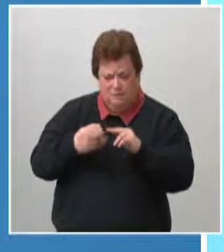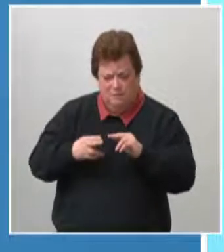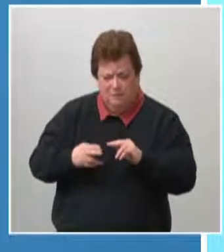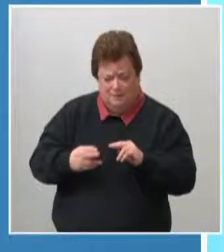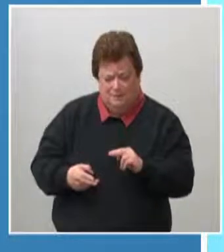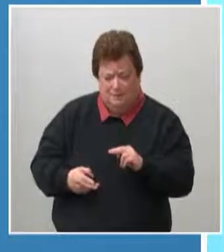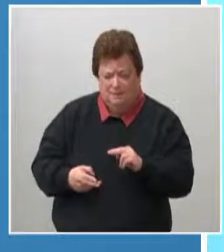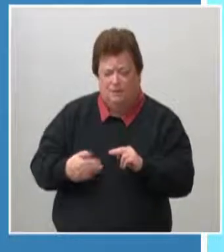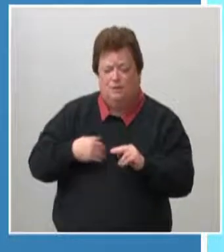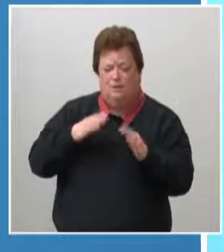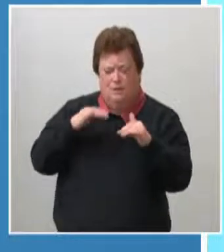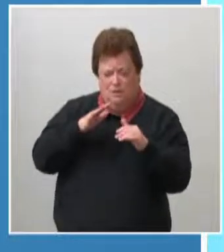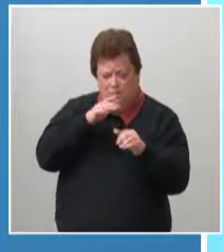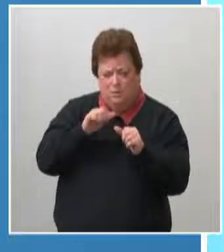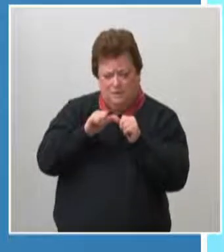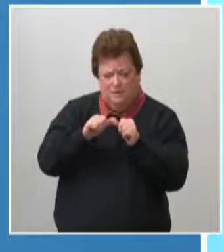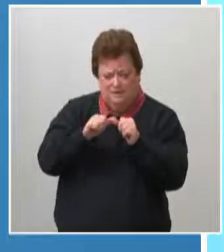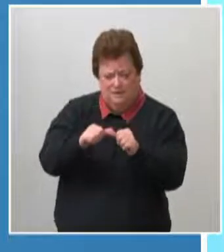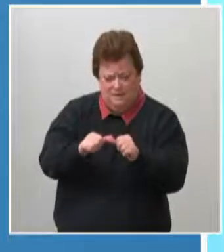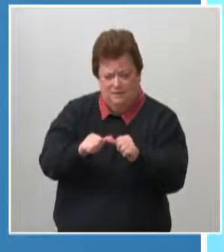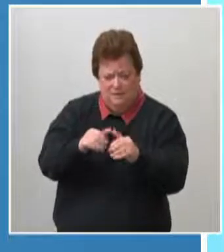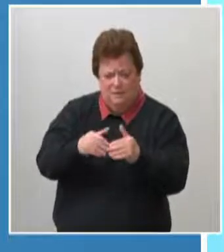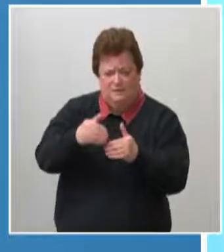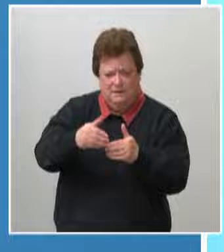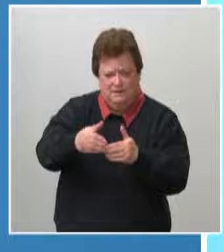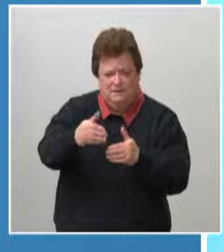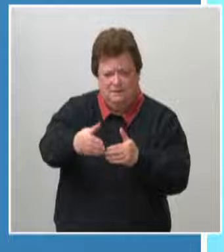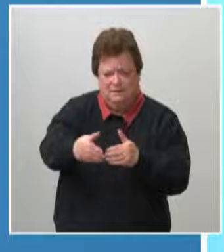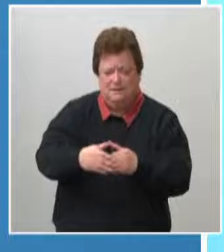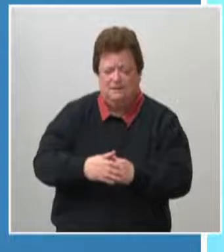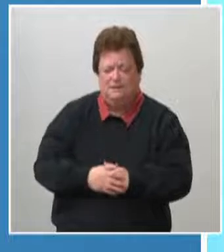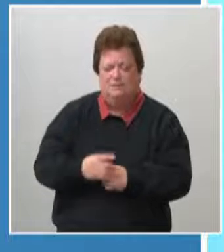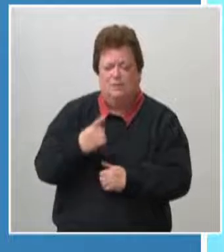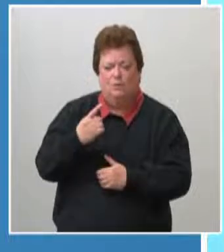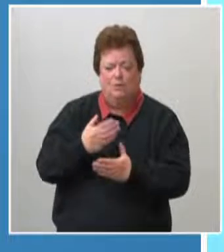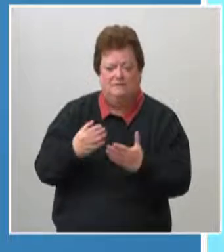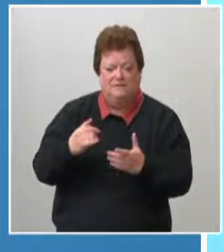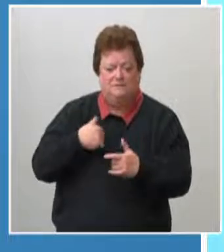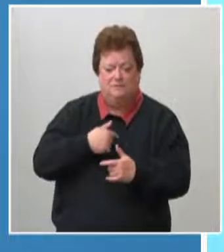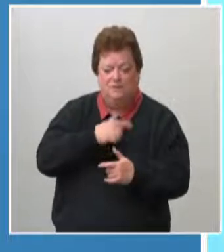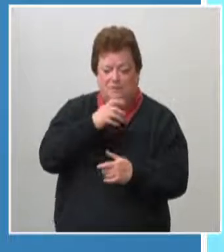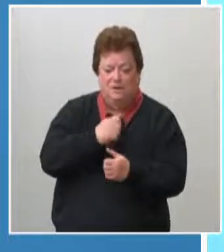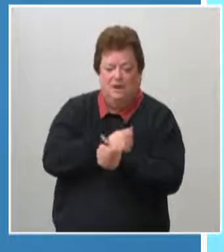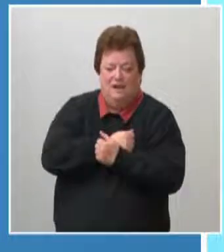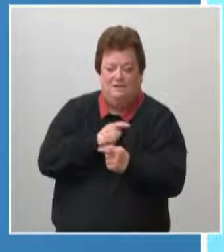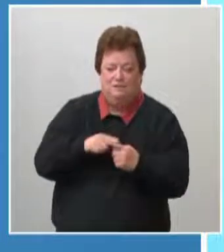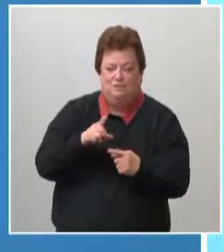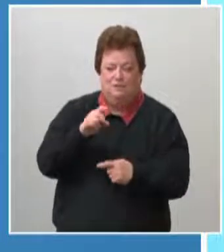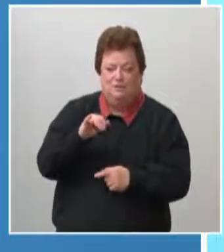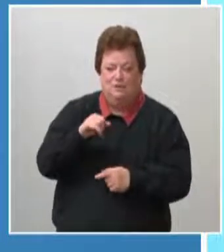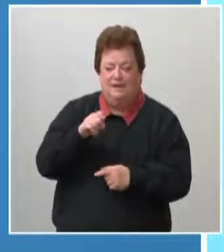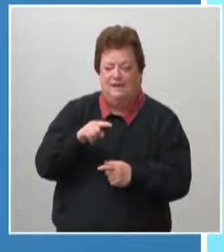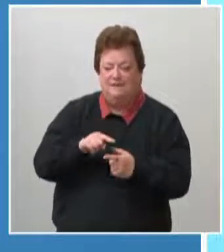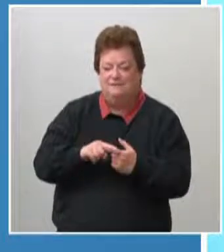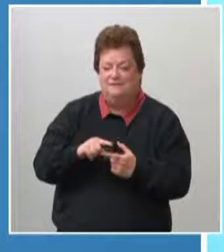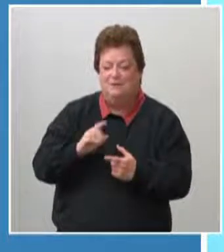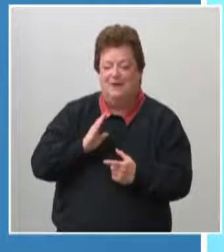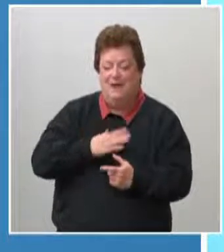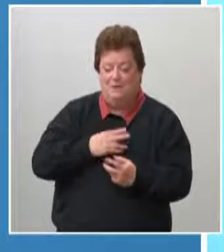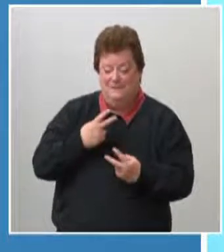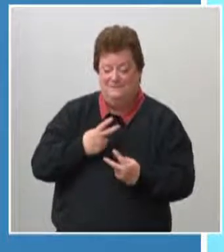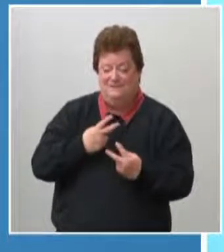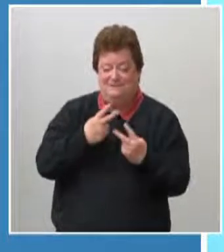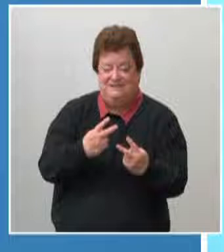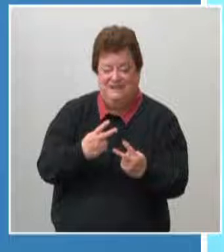we hope that that will continue in the next few weeks. One of the things that we would love to do is start to loosen our visitation policy as